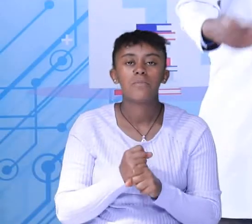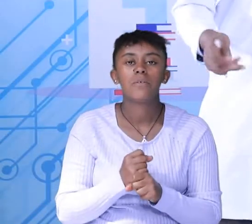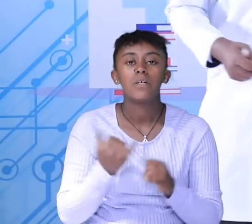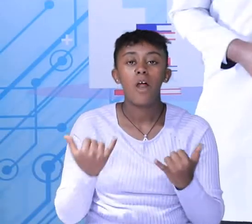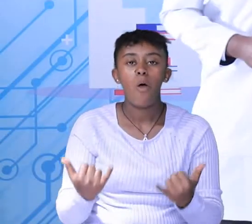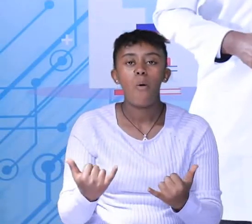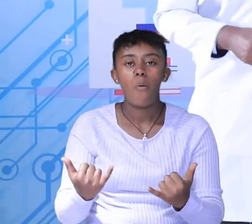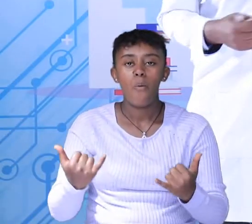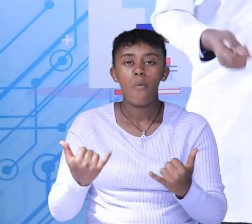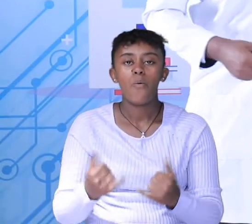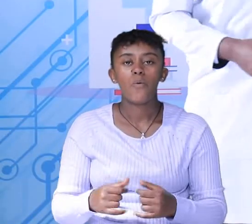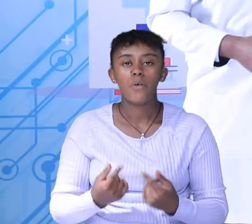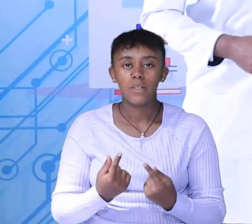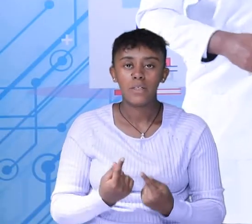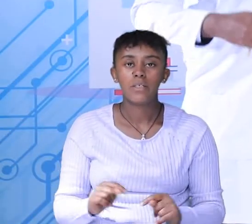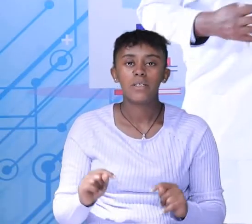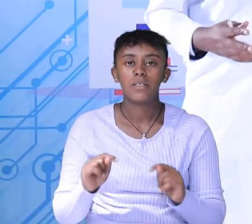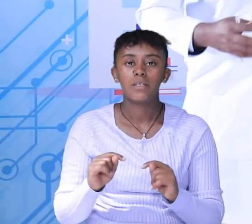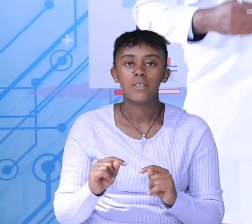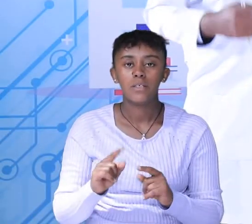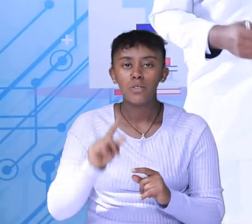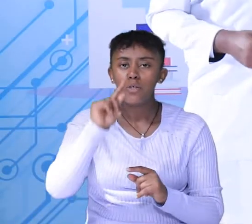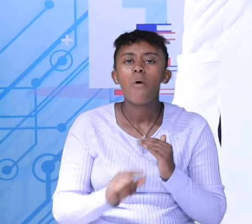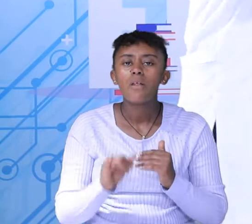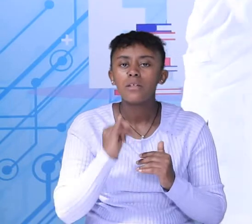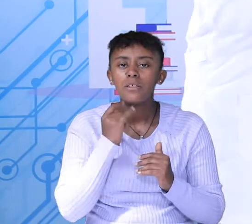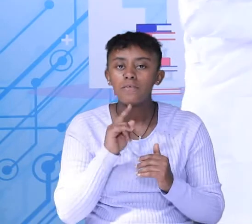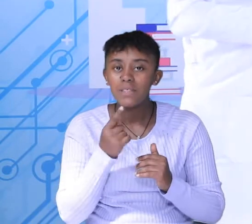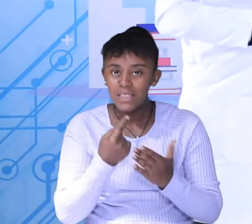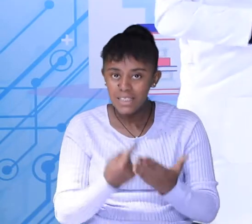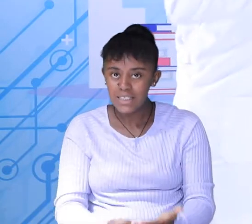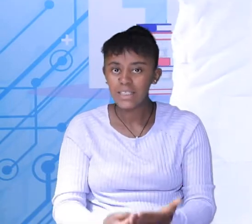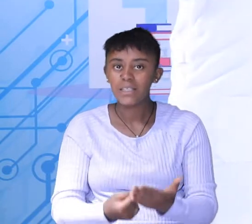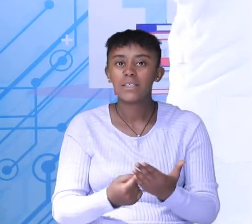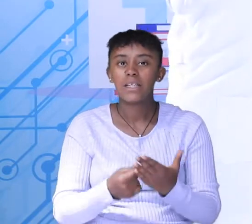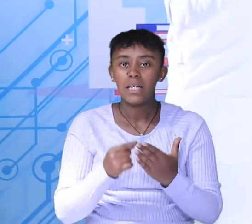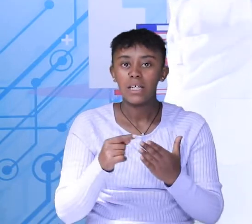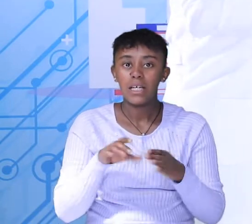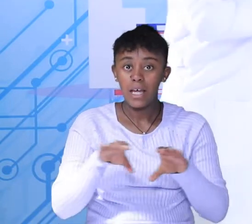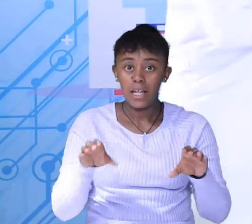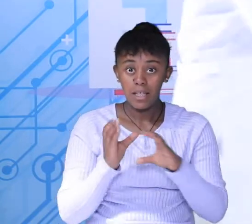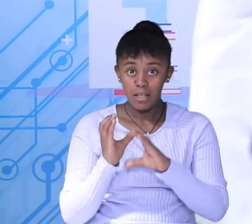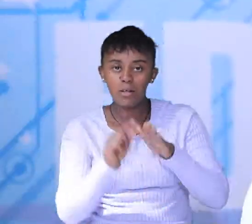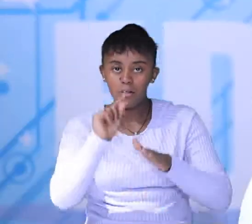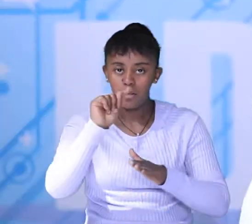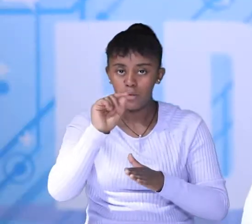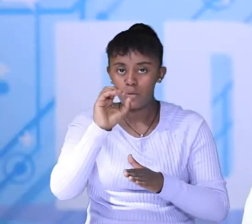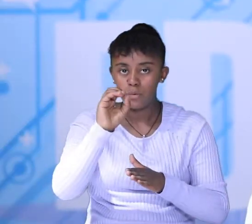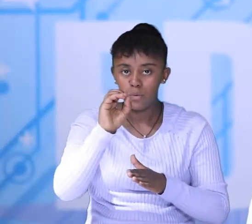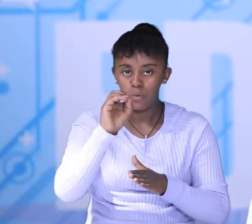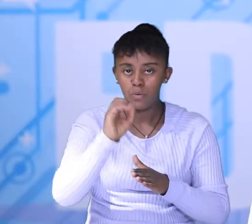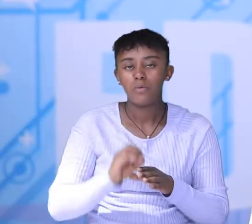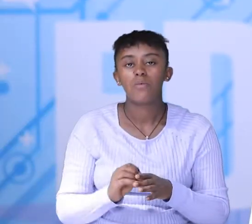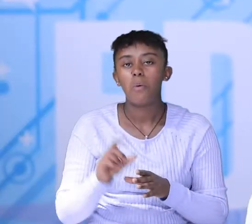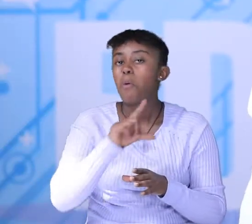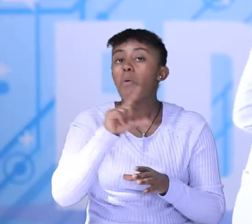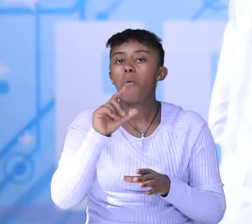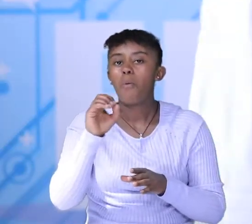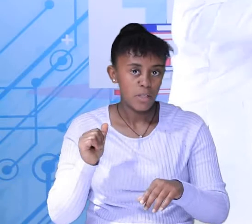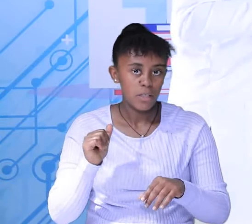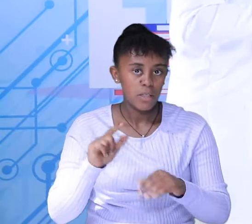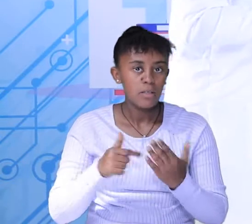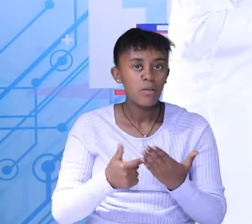uniform magnetic field. As you see here, there is a straight current carrying conductor and it is immersed into a uniform magnetic field